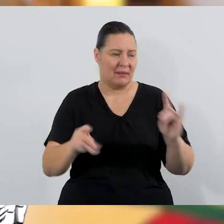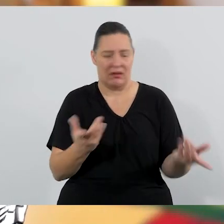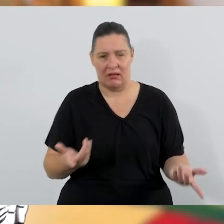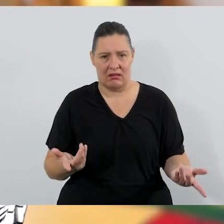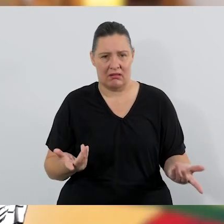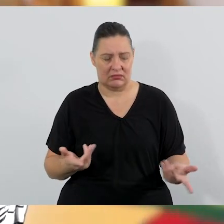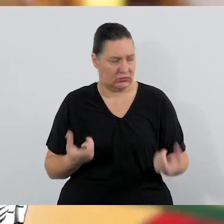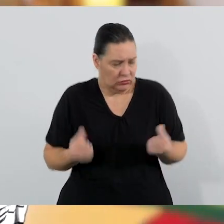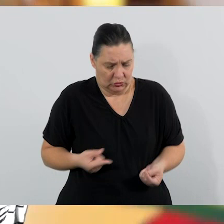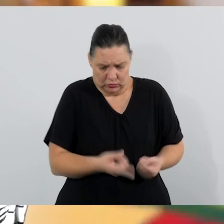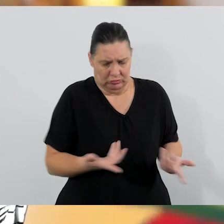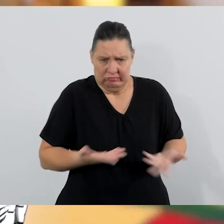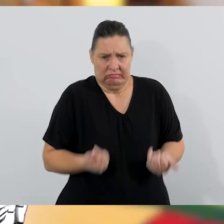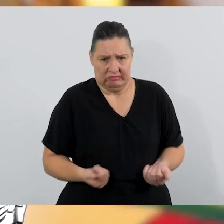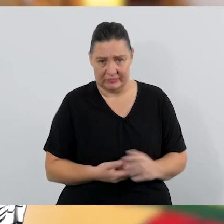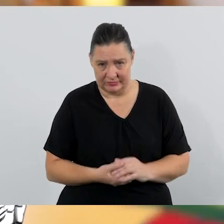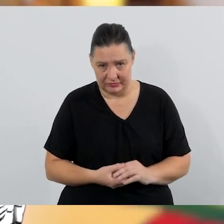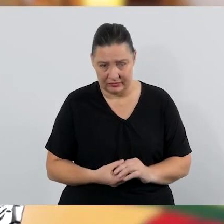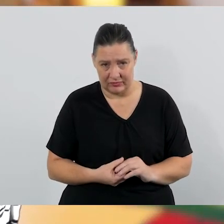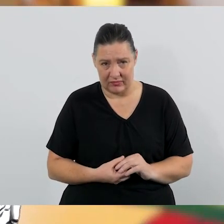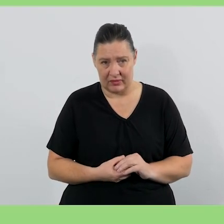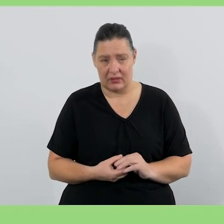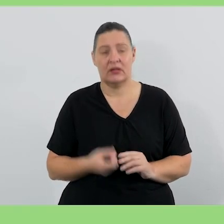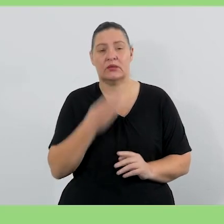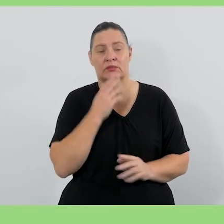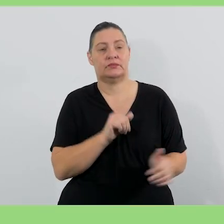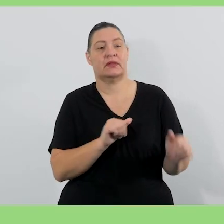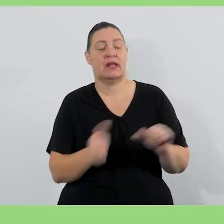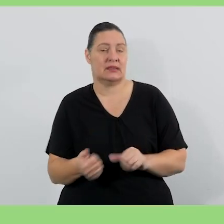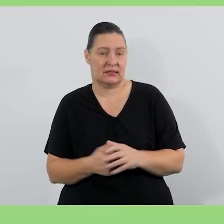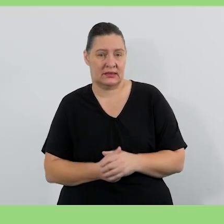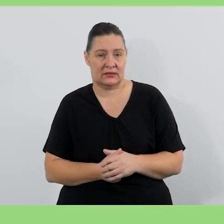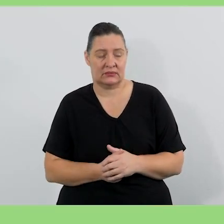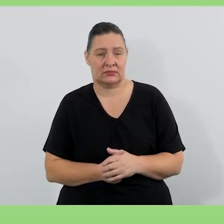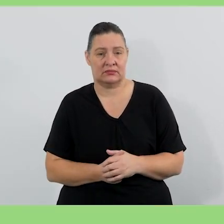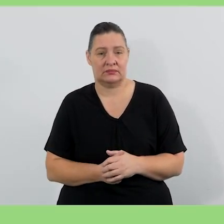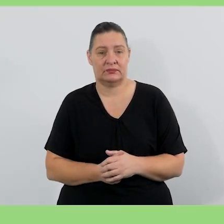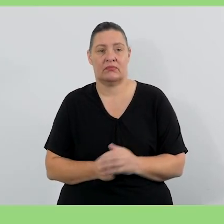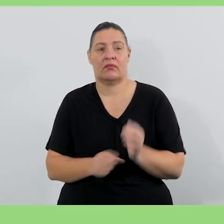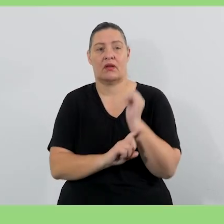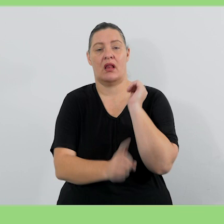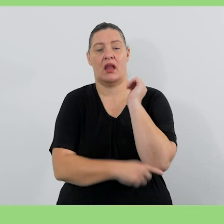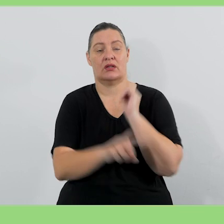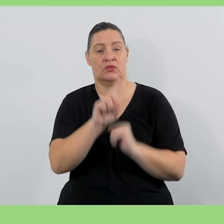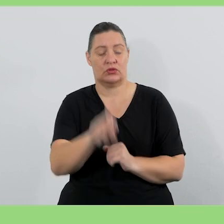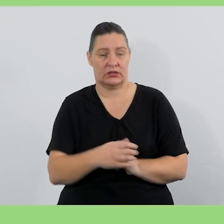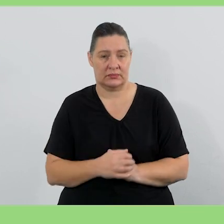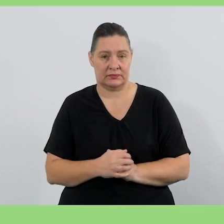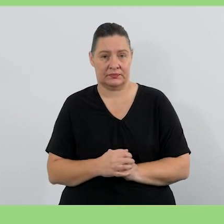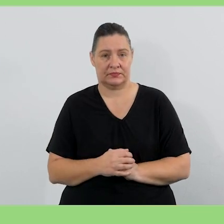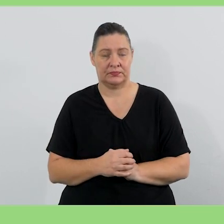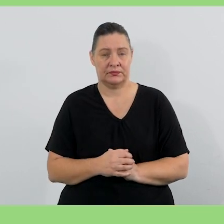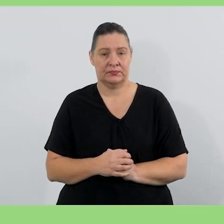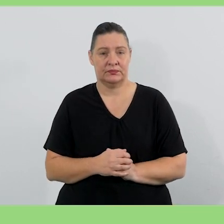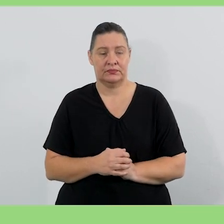animals, and we would not know what to do with them. Right, so we are going to move on to our last